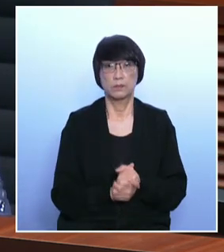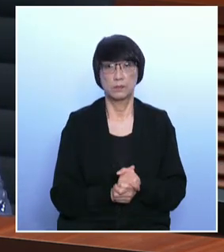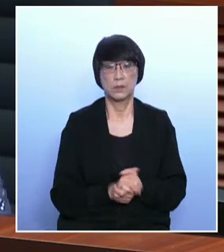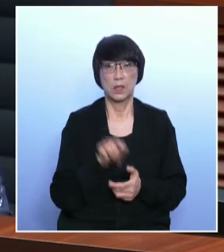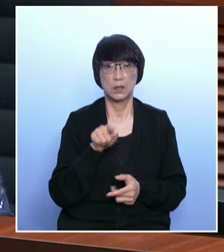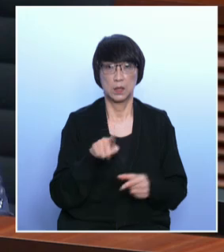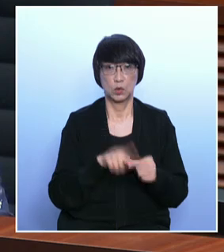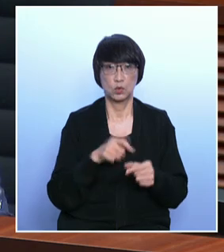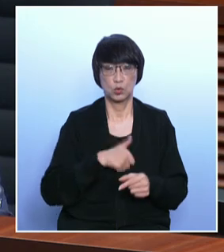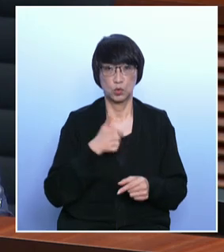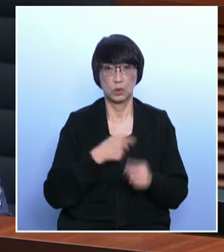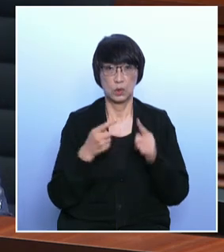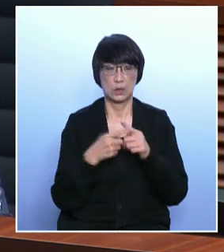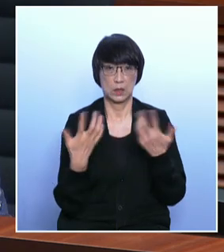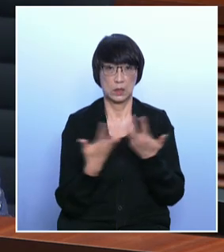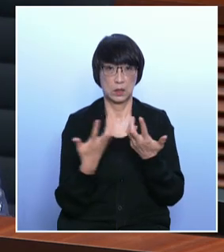CMPs.